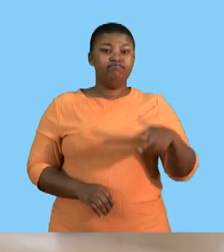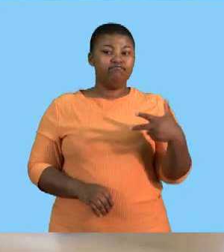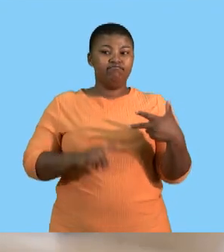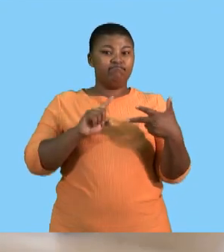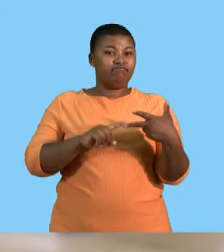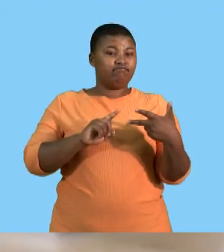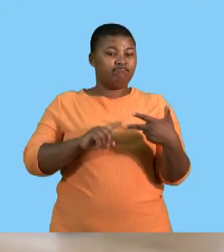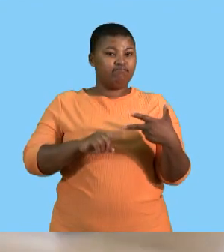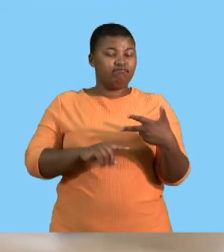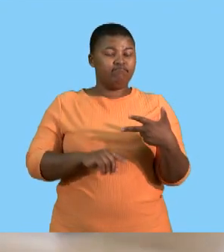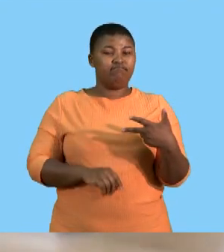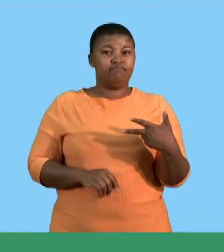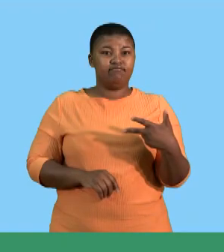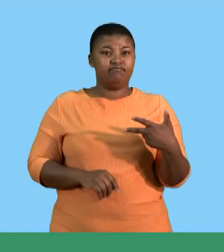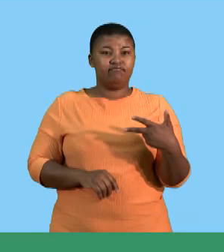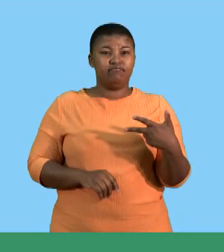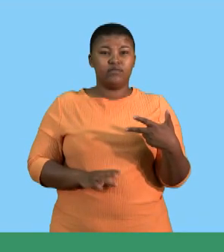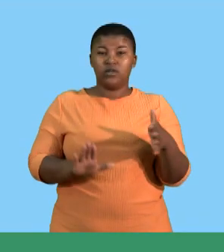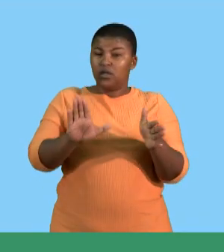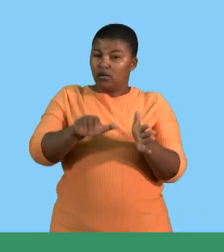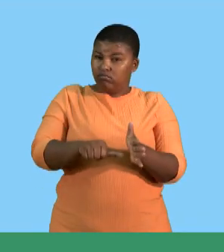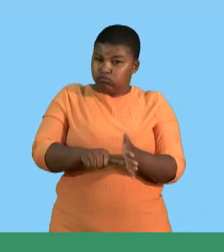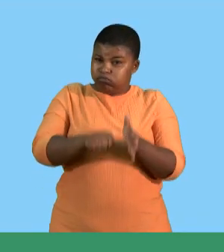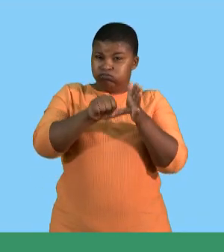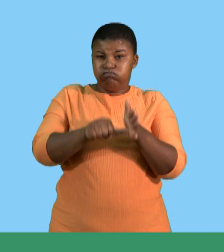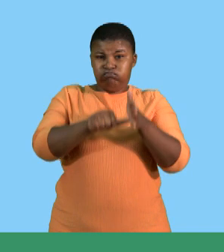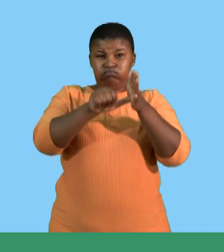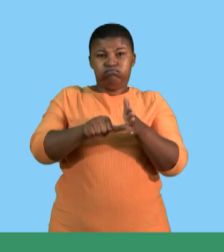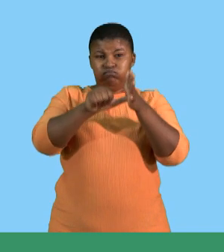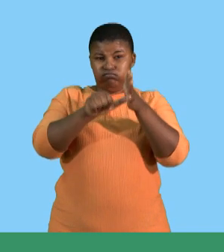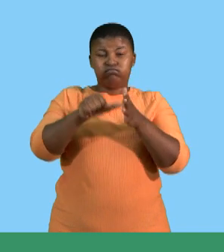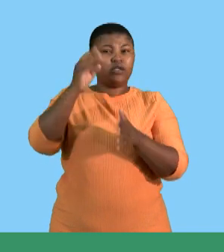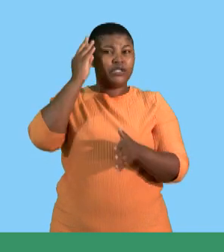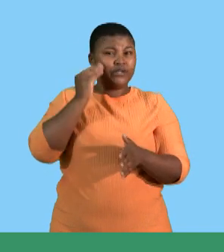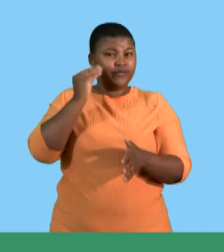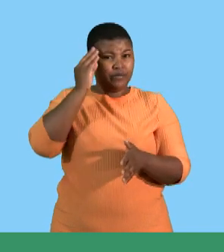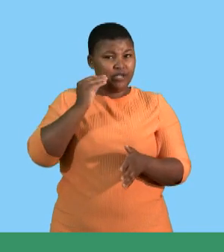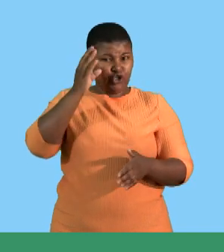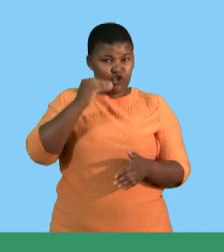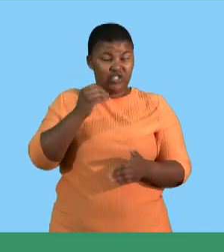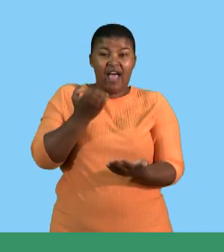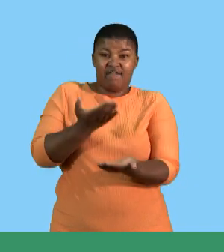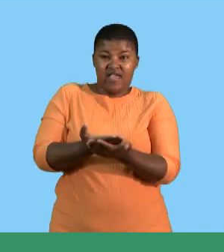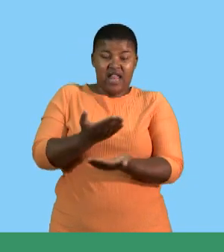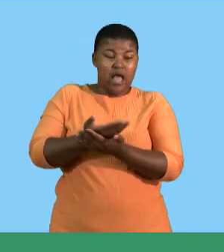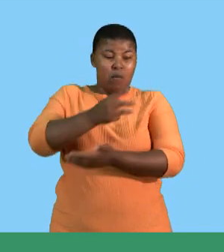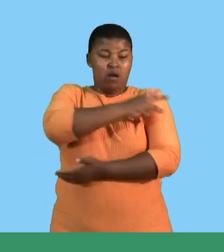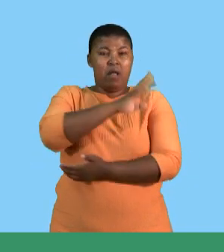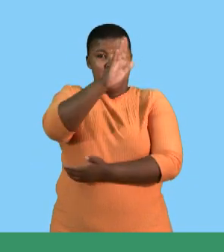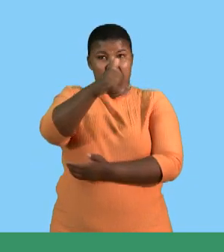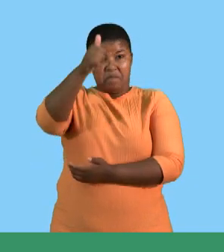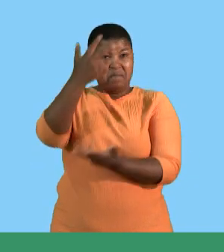in a safe place for future reference. Now, our third indicator says that all